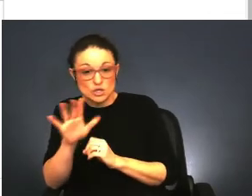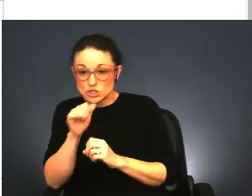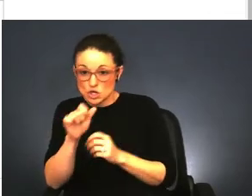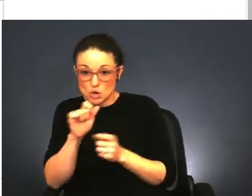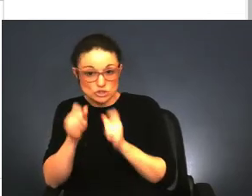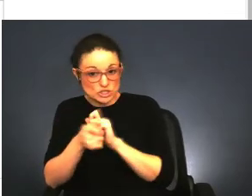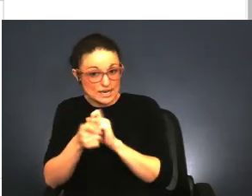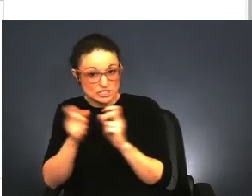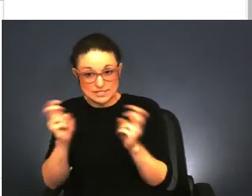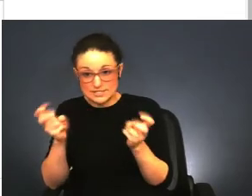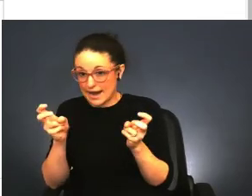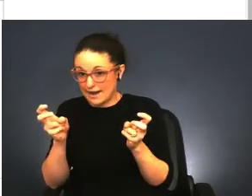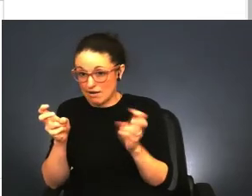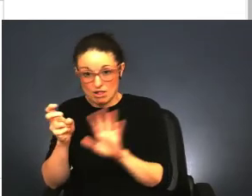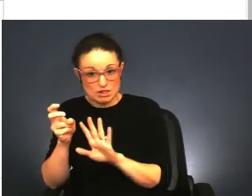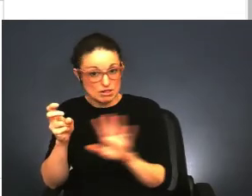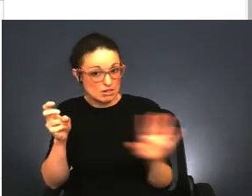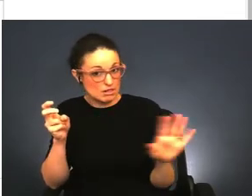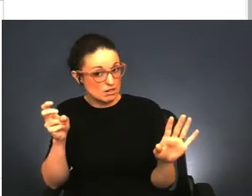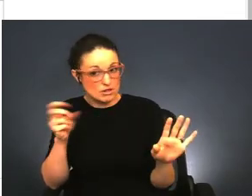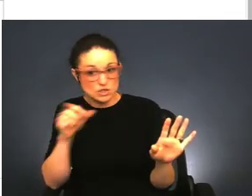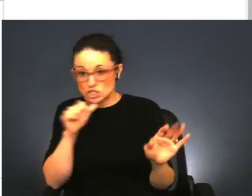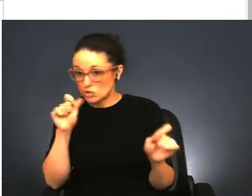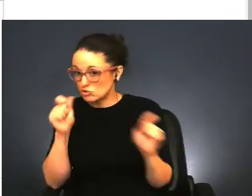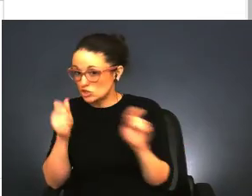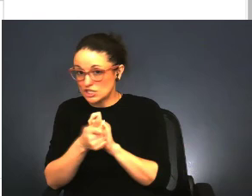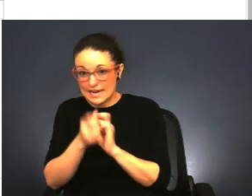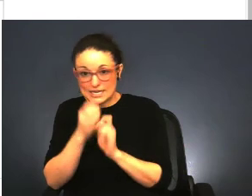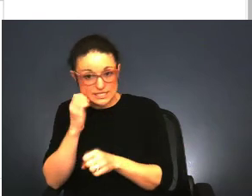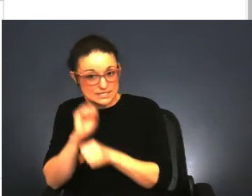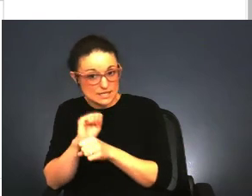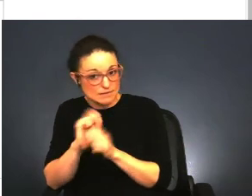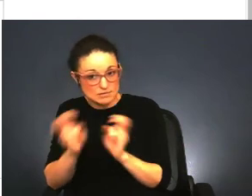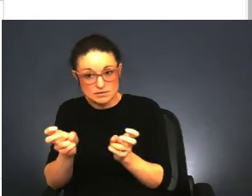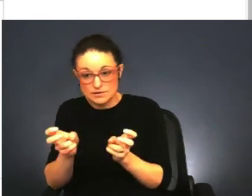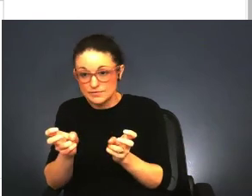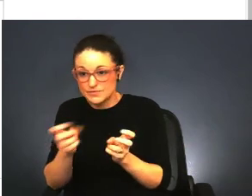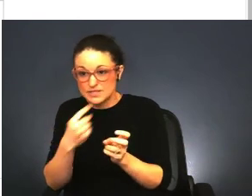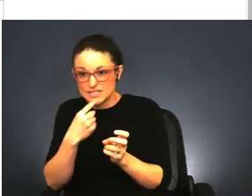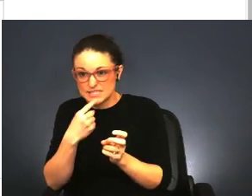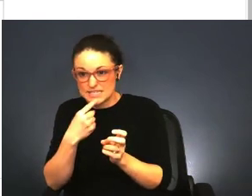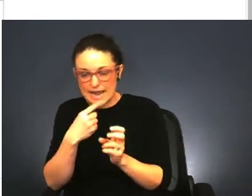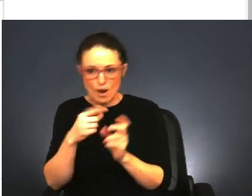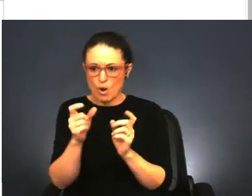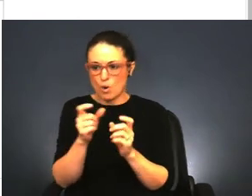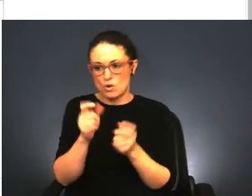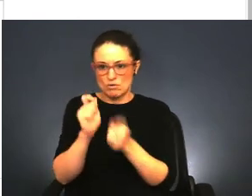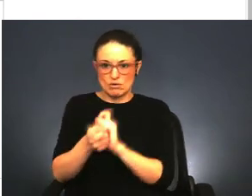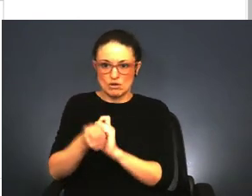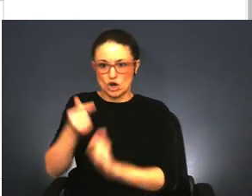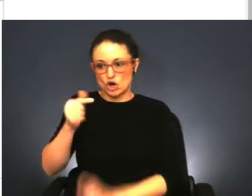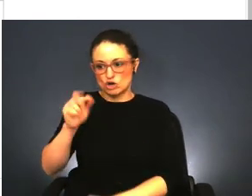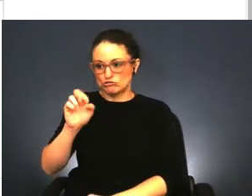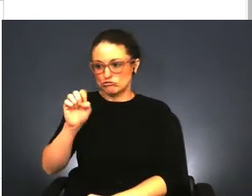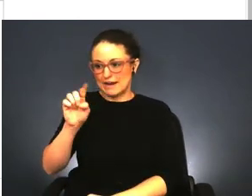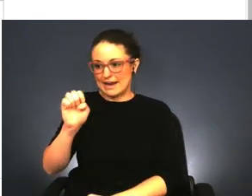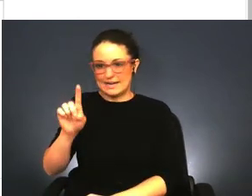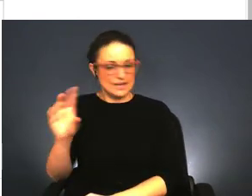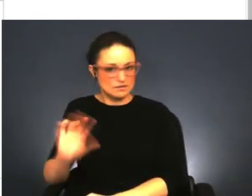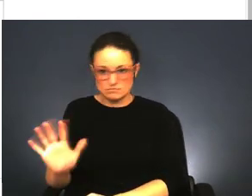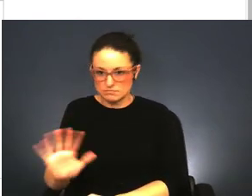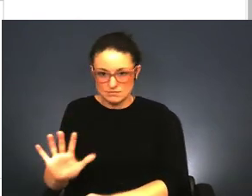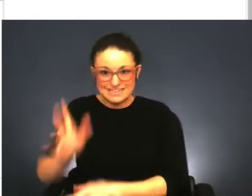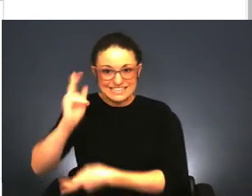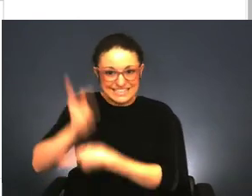the title of the assignment. So you don't append it with graded or something like that. You keep the